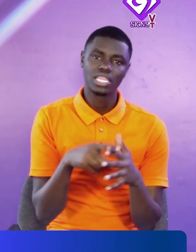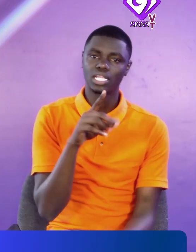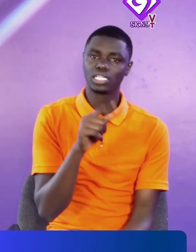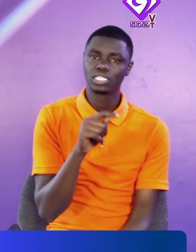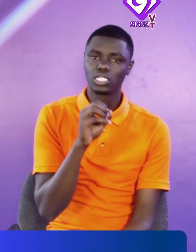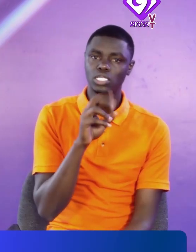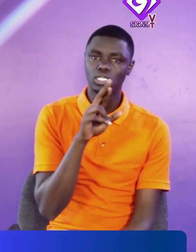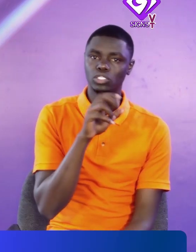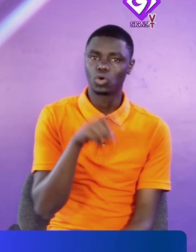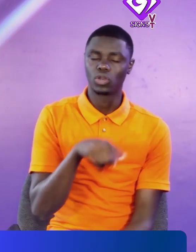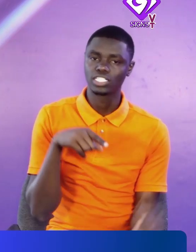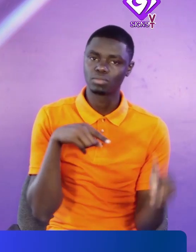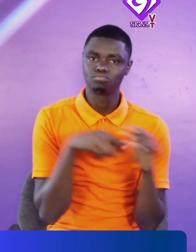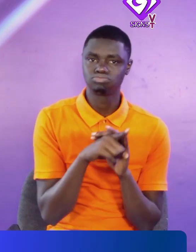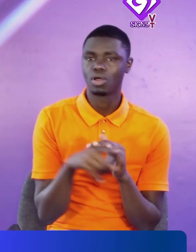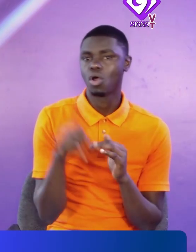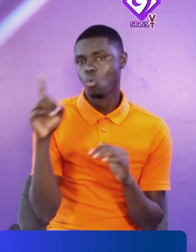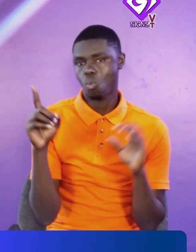1-0 wako mbele.